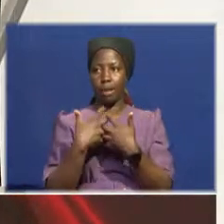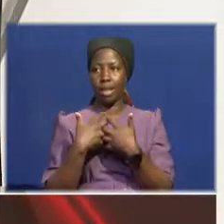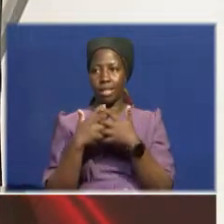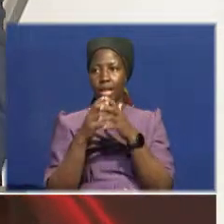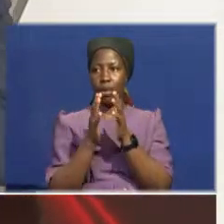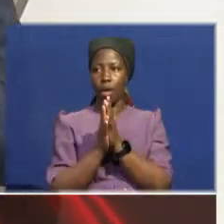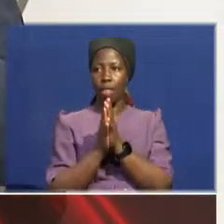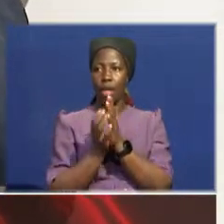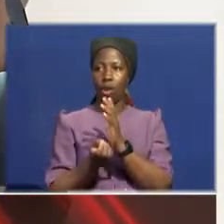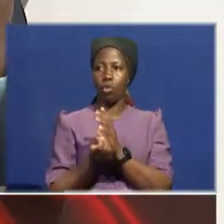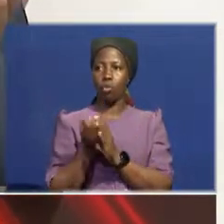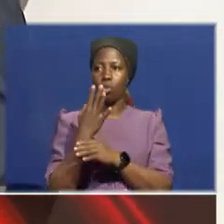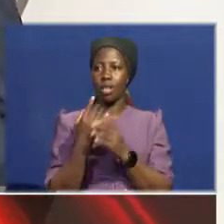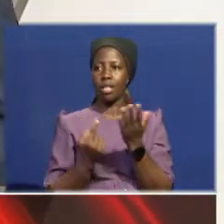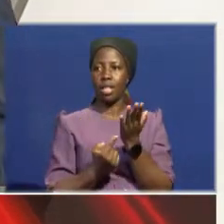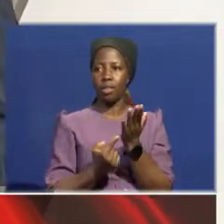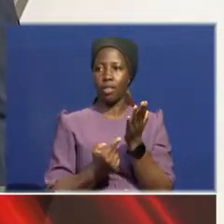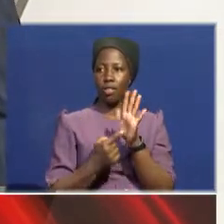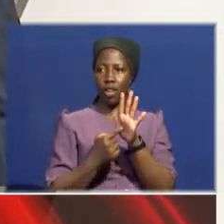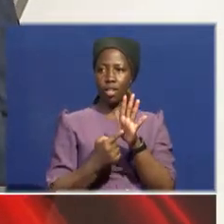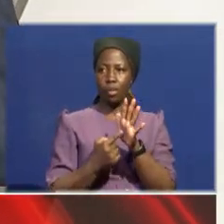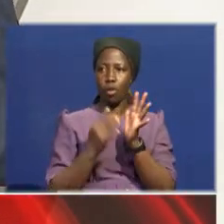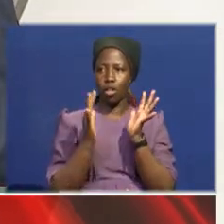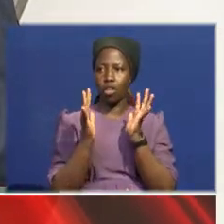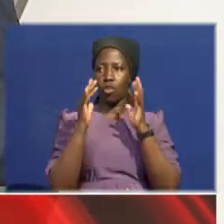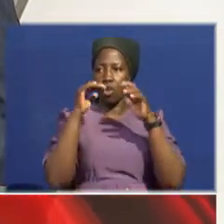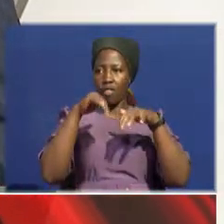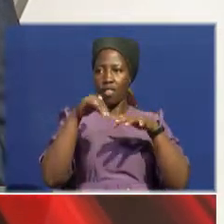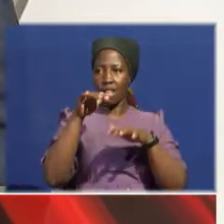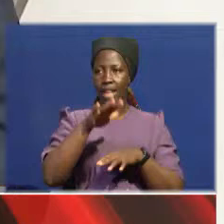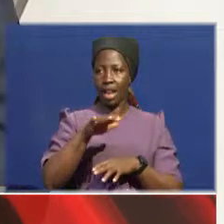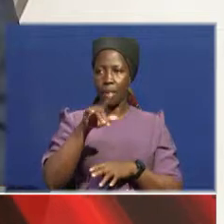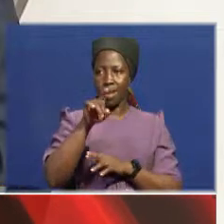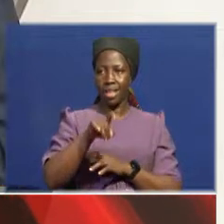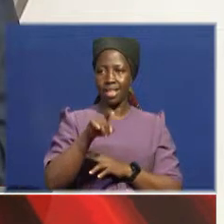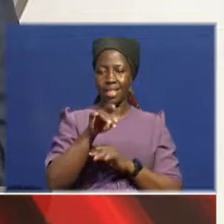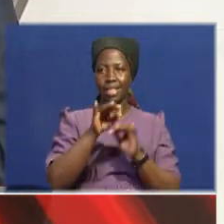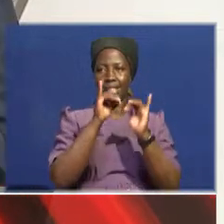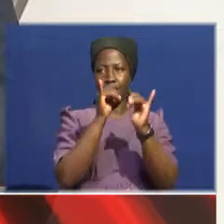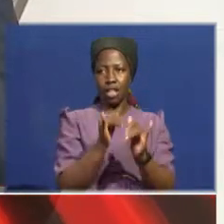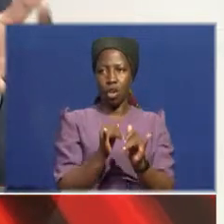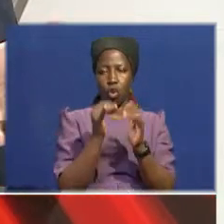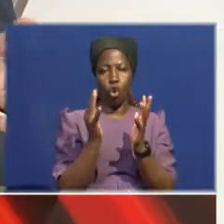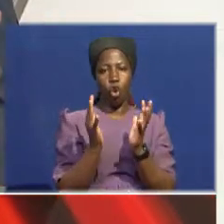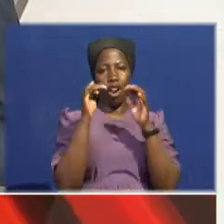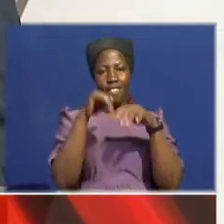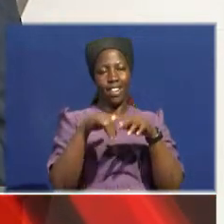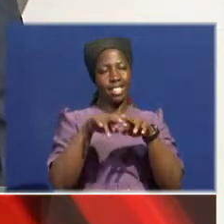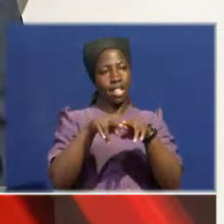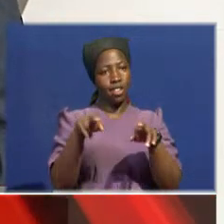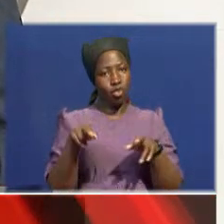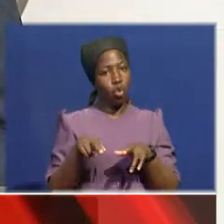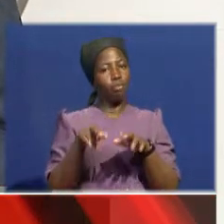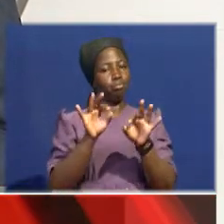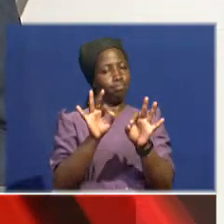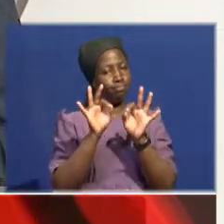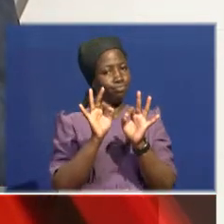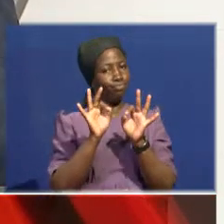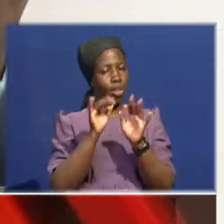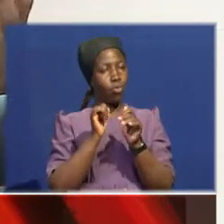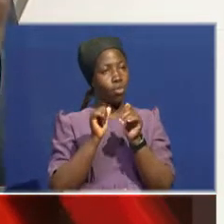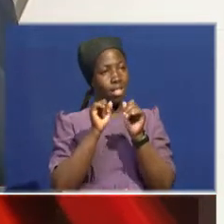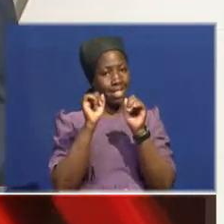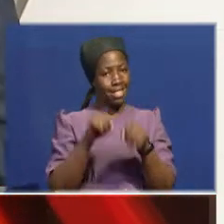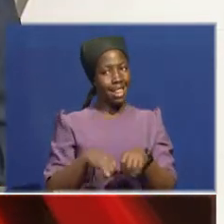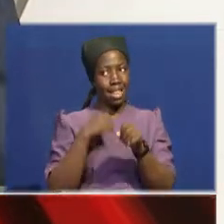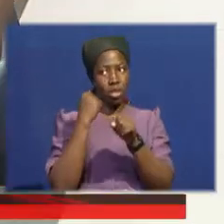growing technology. Mm-hmm. Like in the conferencing, we need state-of-the-art conferencing rooms which can do